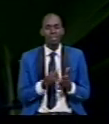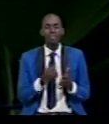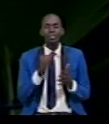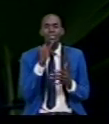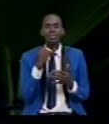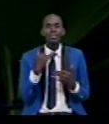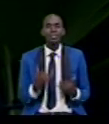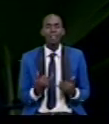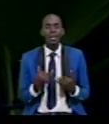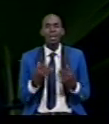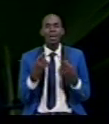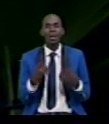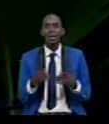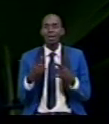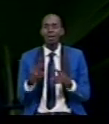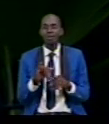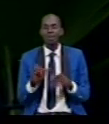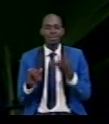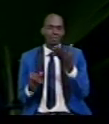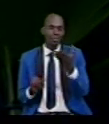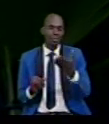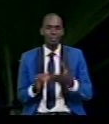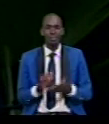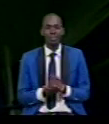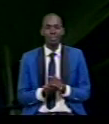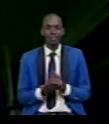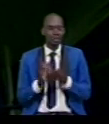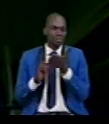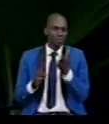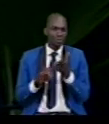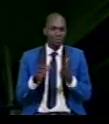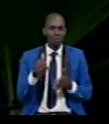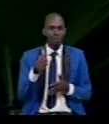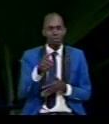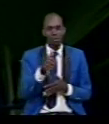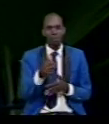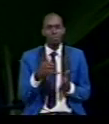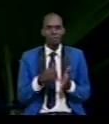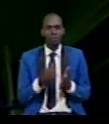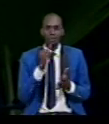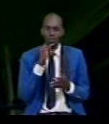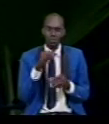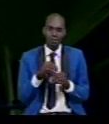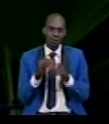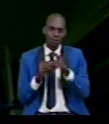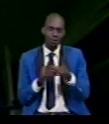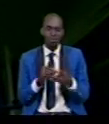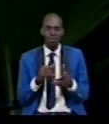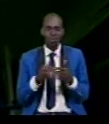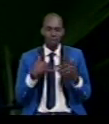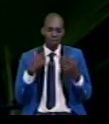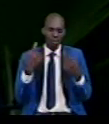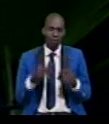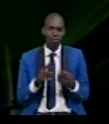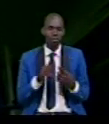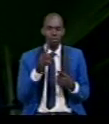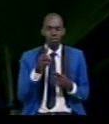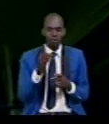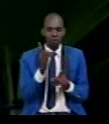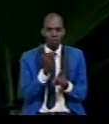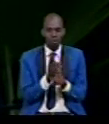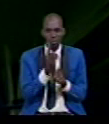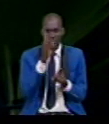happen. It's happening there. It's happening around you there. Start coming out. Counselors, bring them